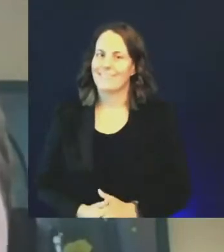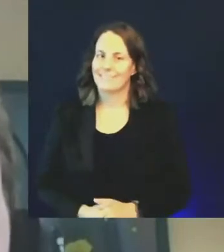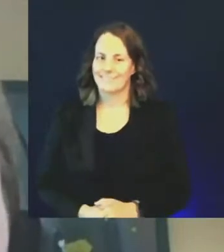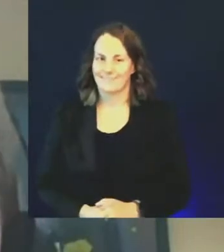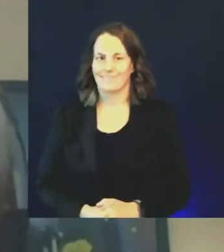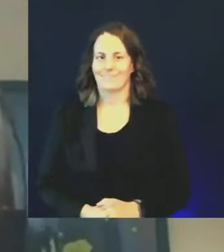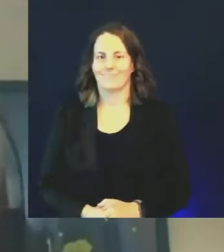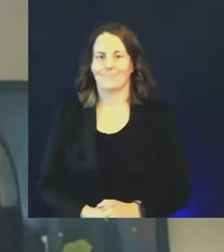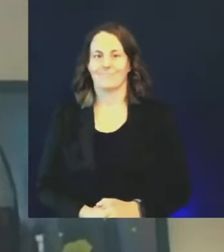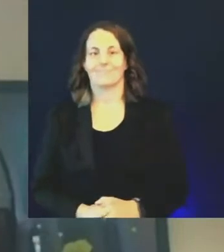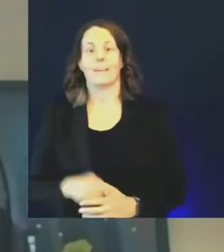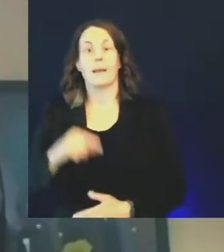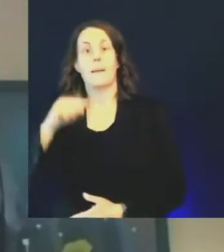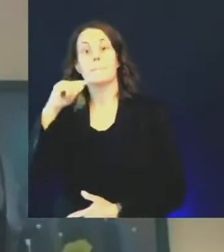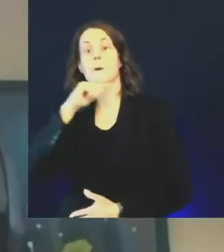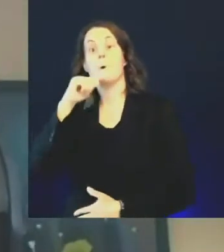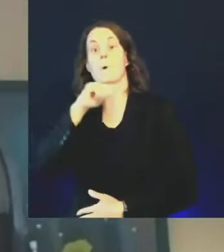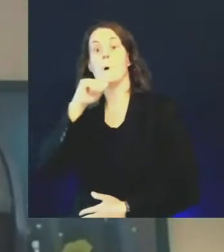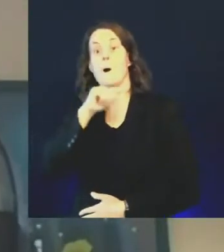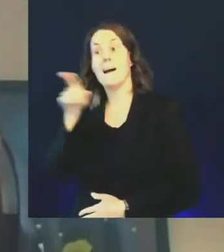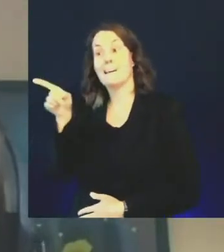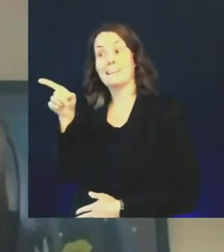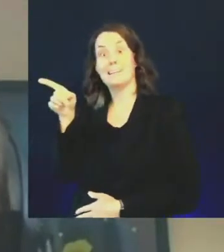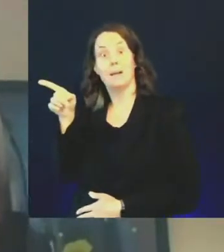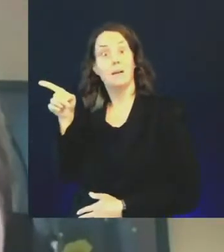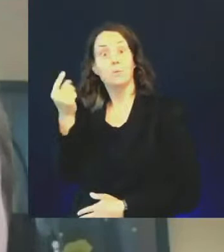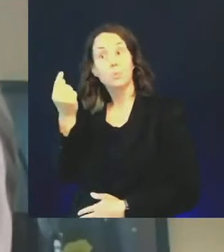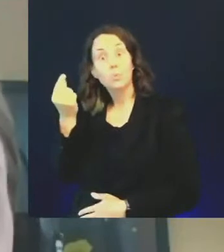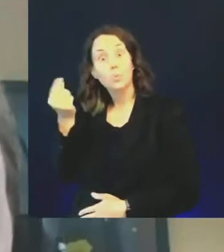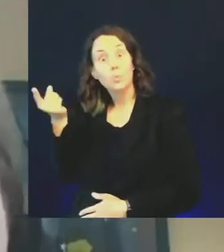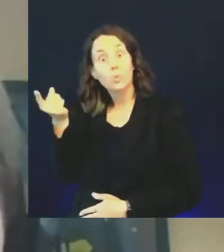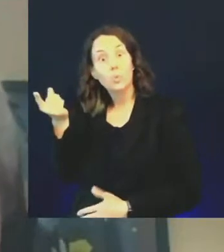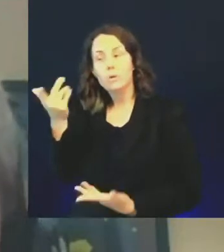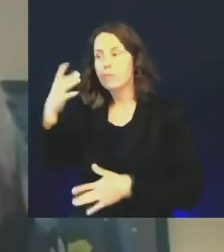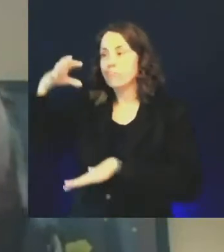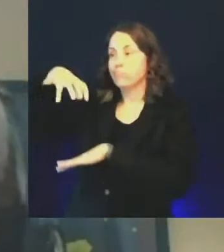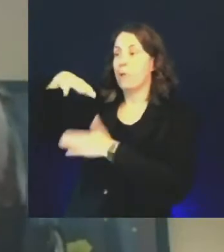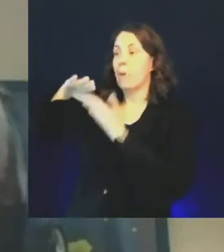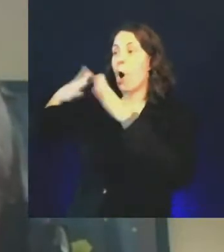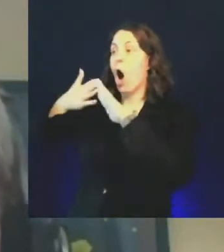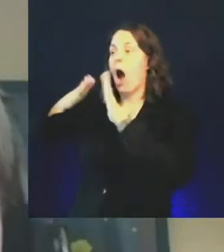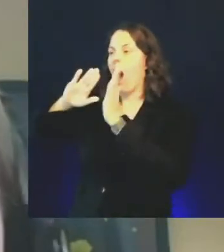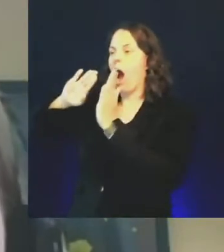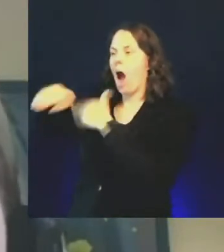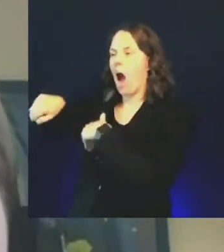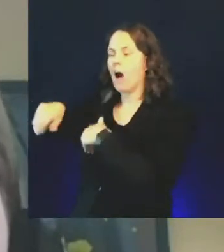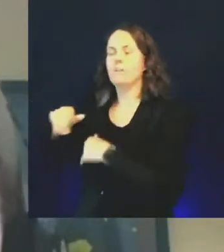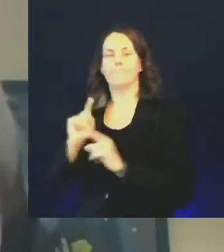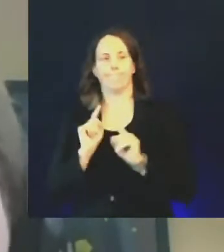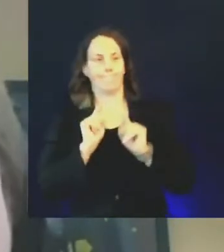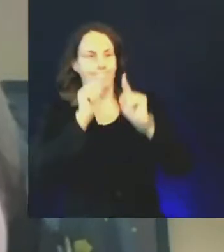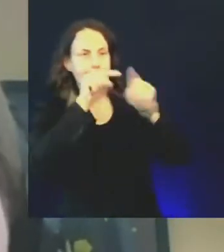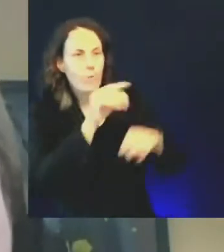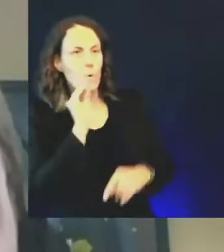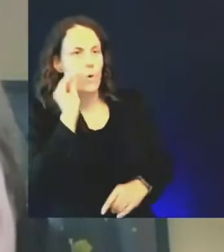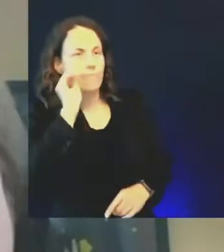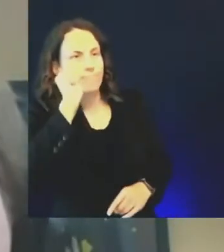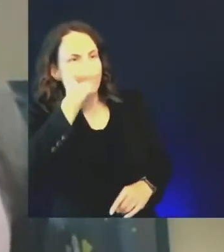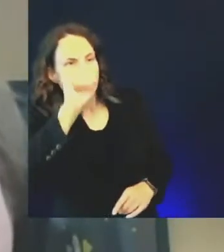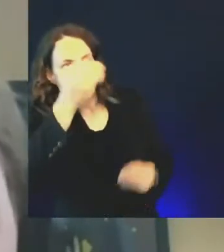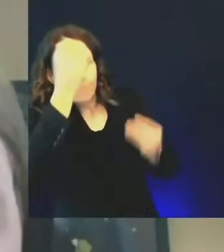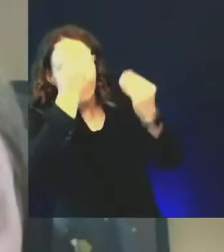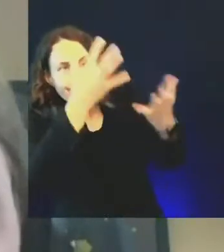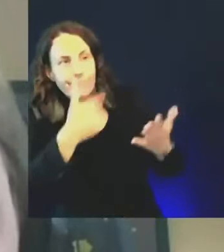campaign, community-based organizations from within the community knocking on doors, offering vaccine, working closely